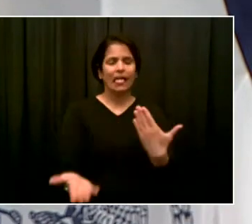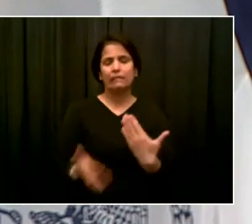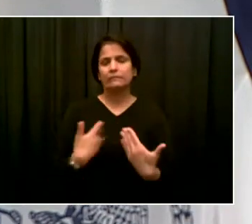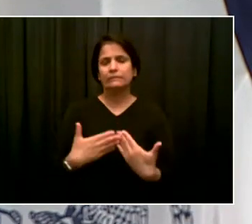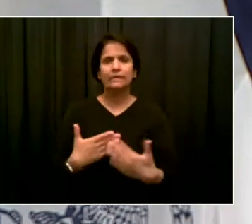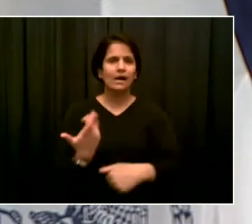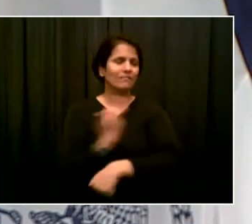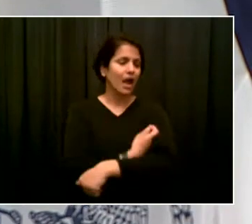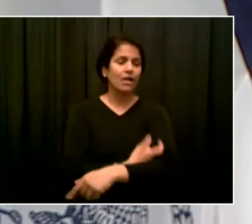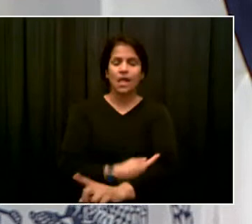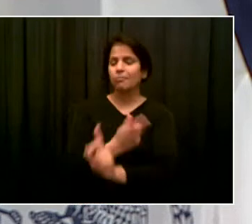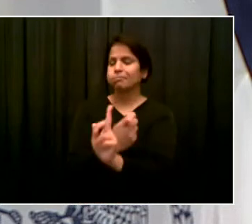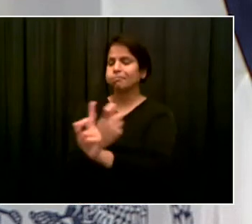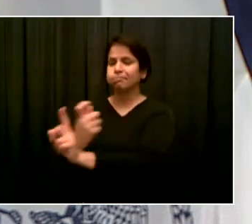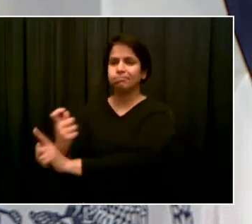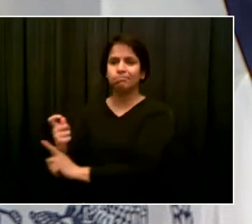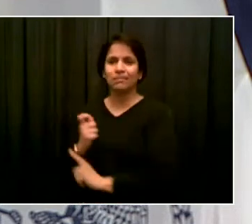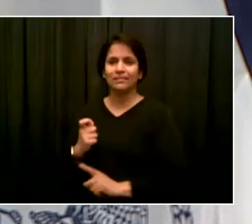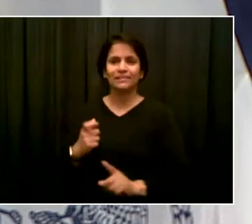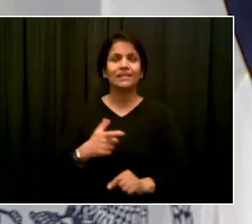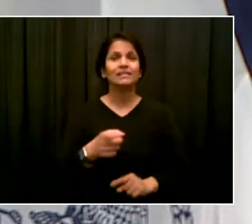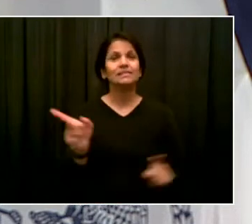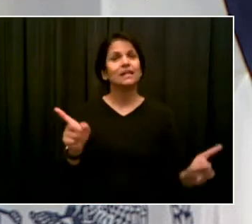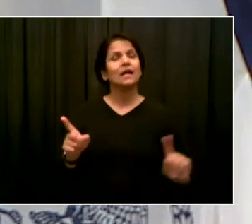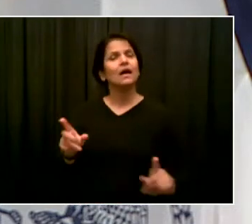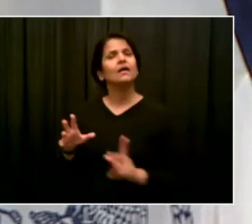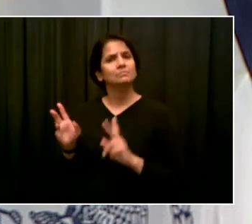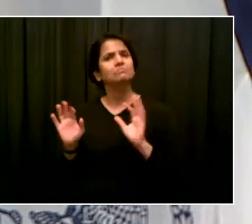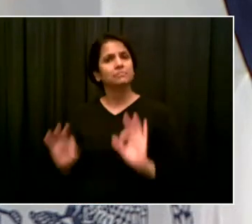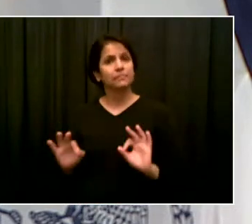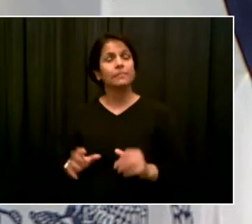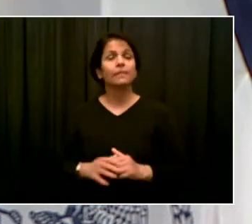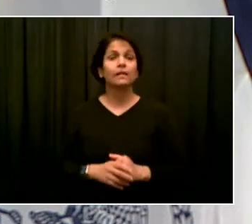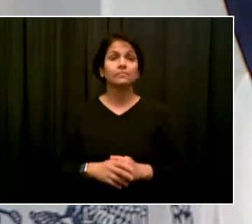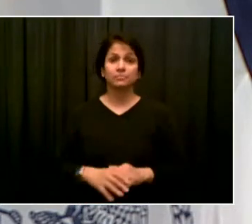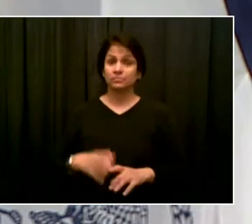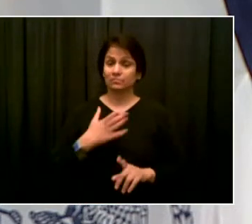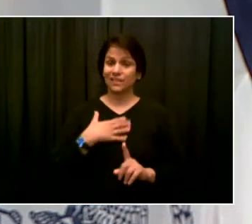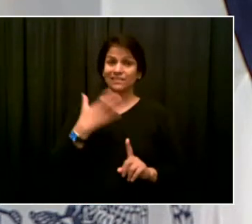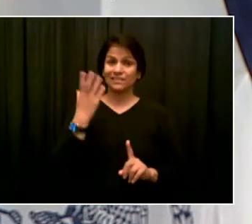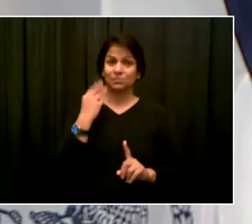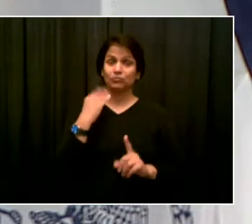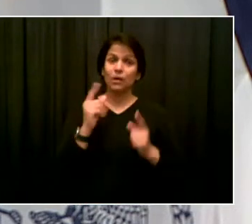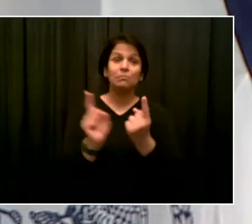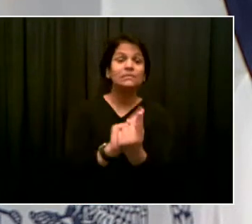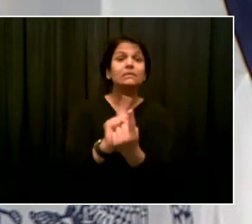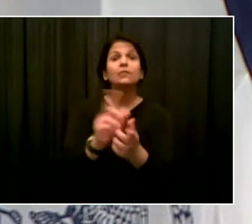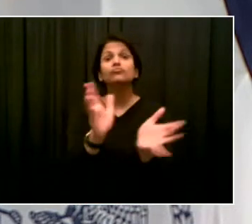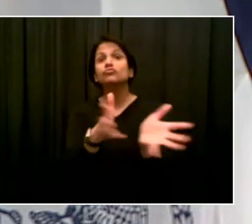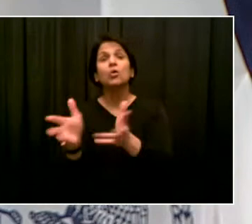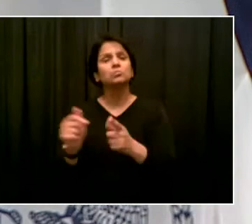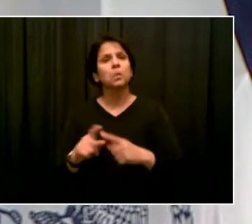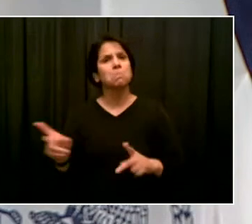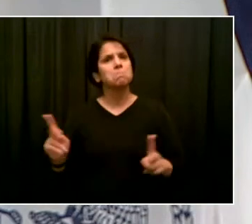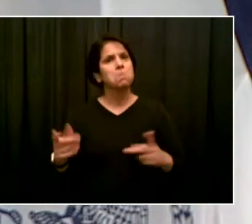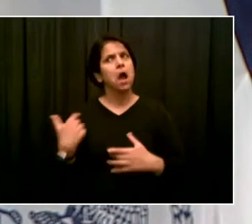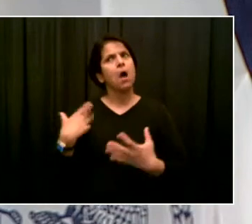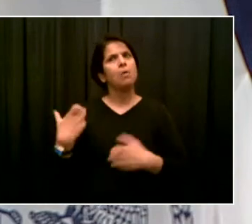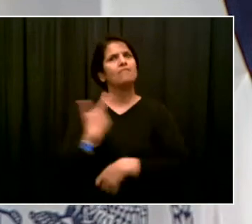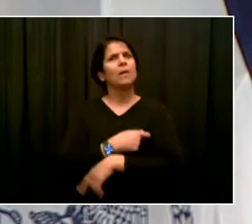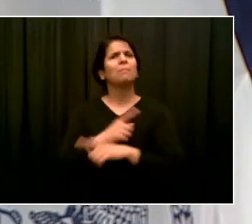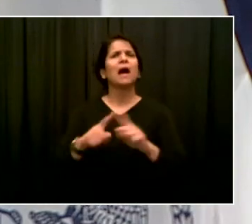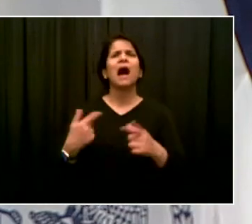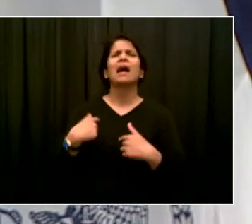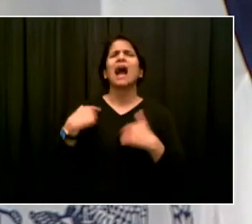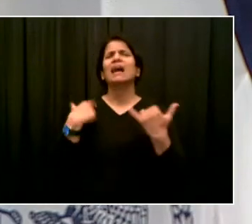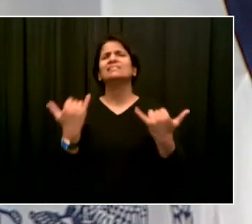people who had no objection to getting the vaccine. They just didn't get around to it, or they thought it was a hassle. It's real interesting. When I was at the Museum of Natural History